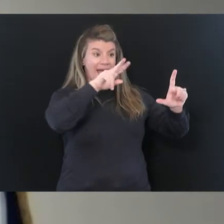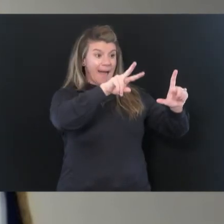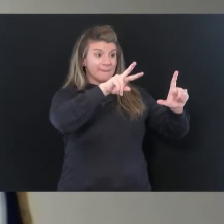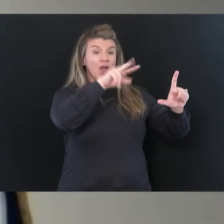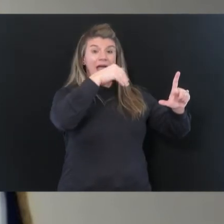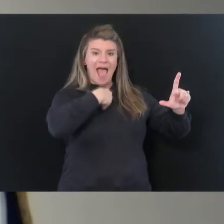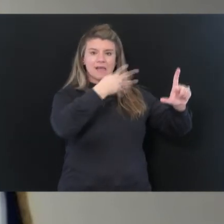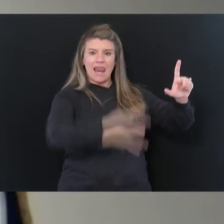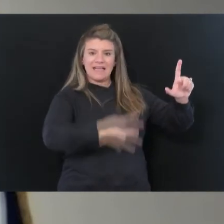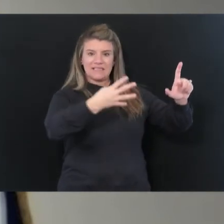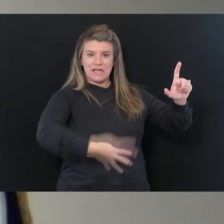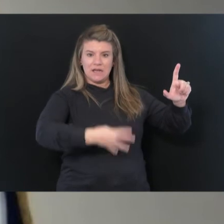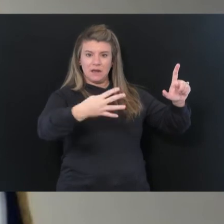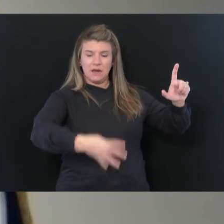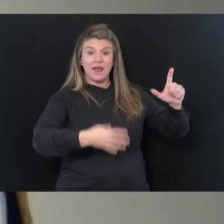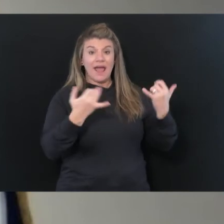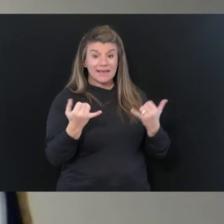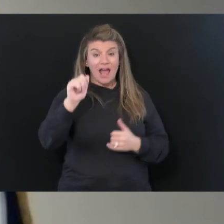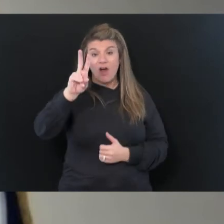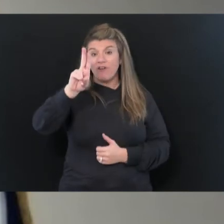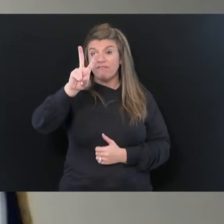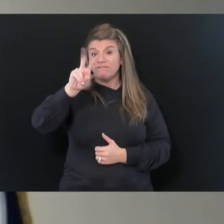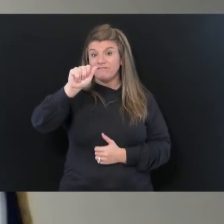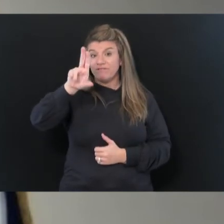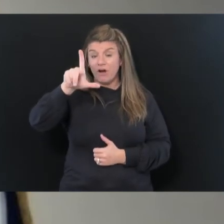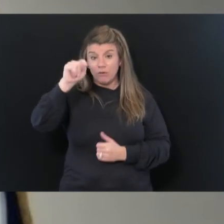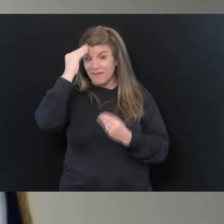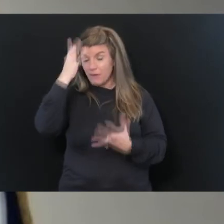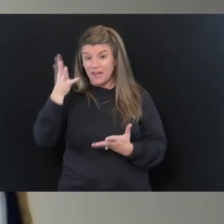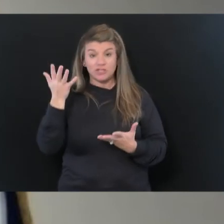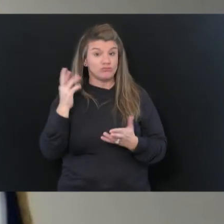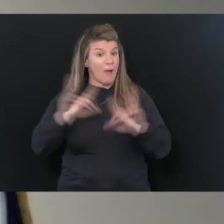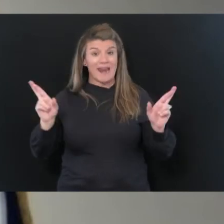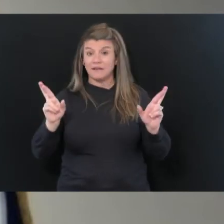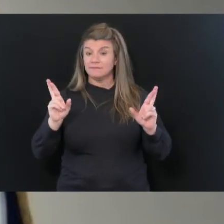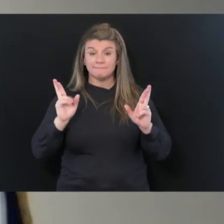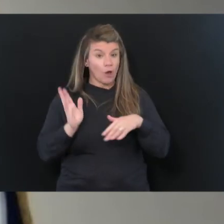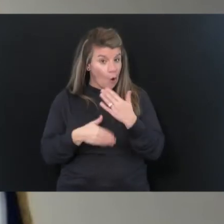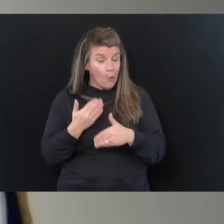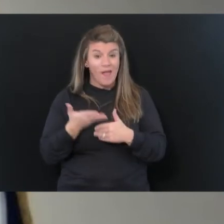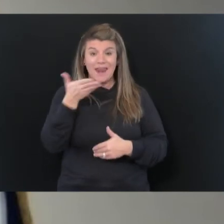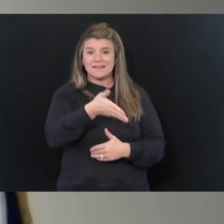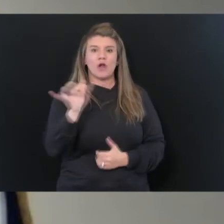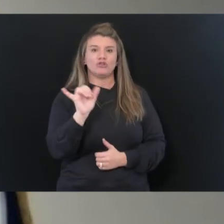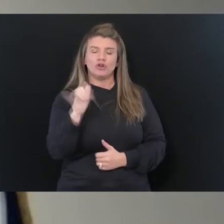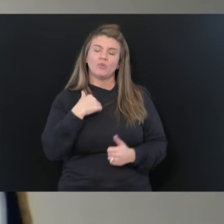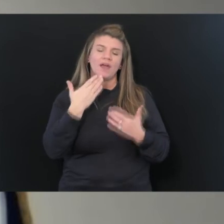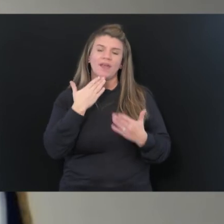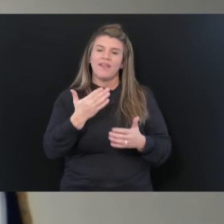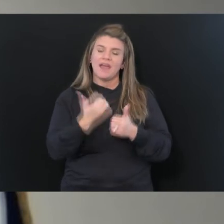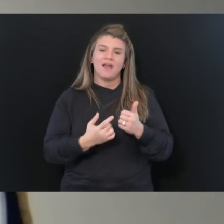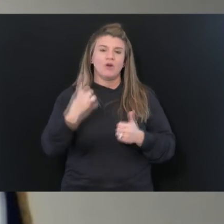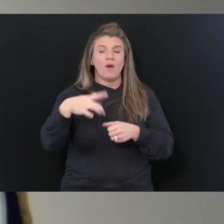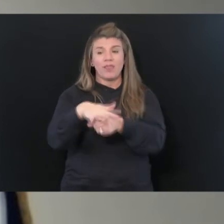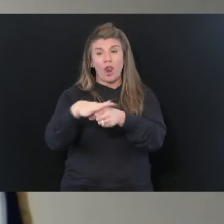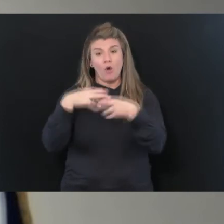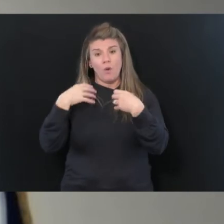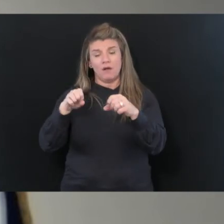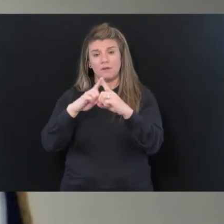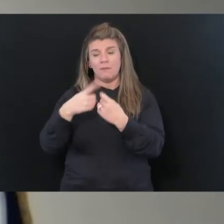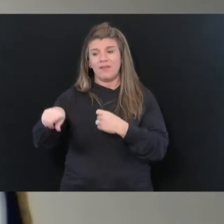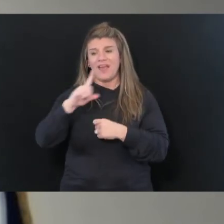Vault information is now live and is available online as well. So we thank everyone again. Again, local health departments have really stepped